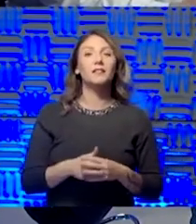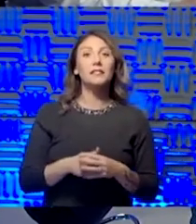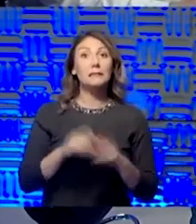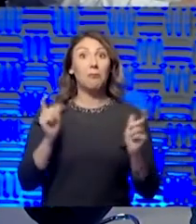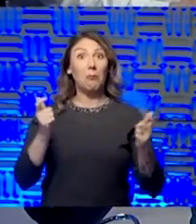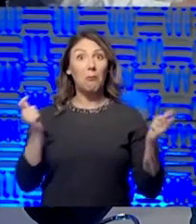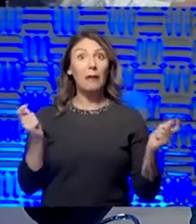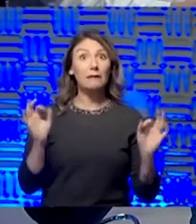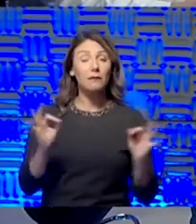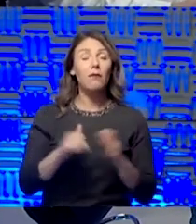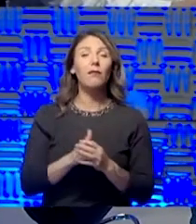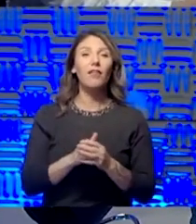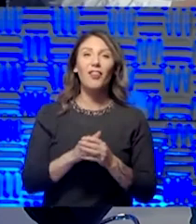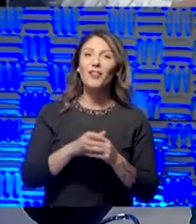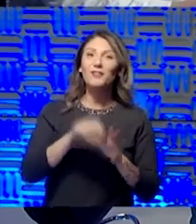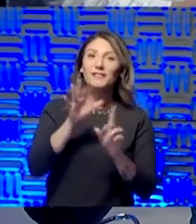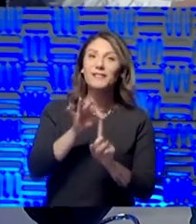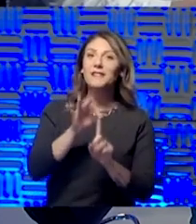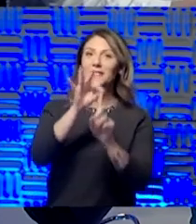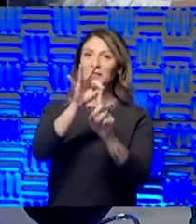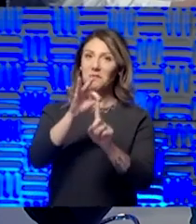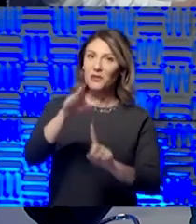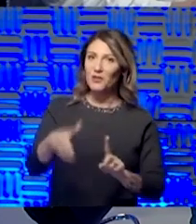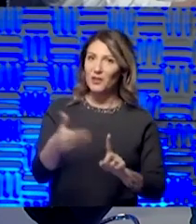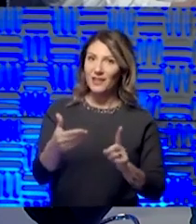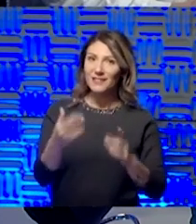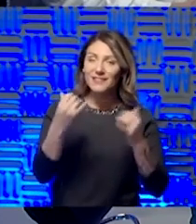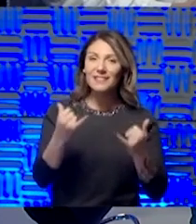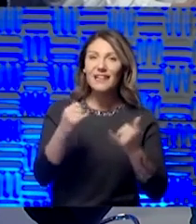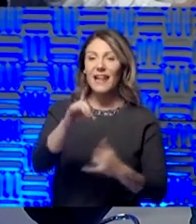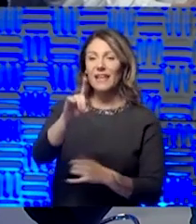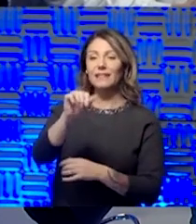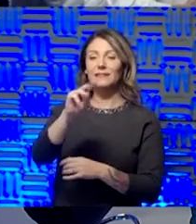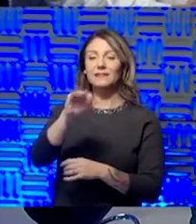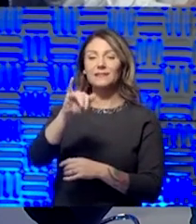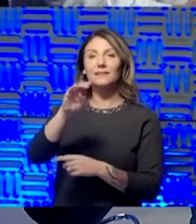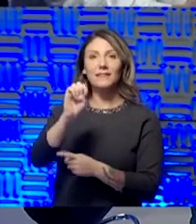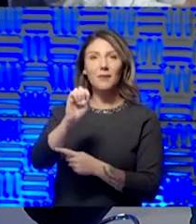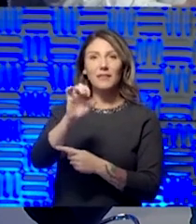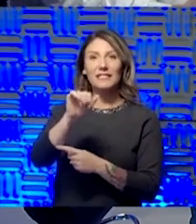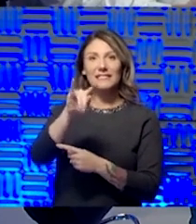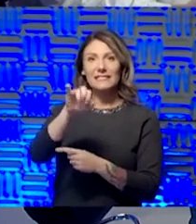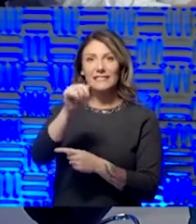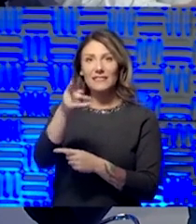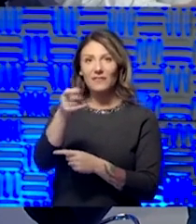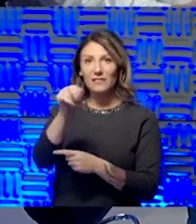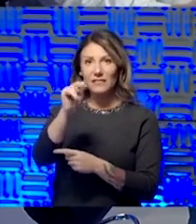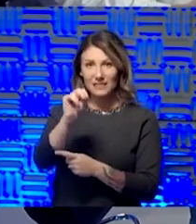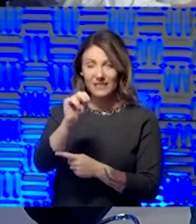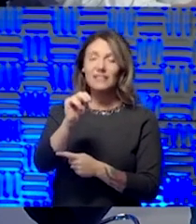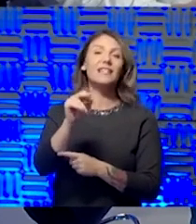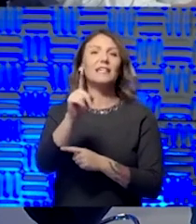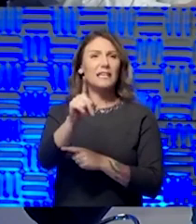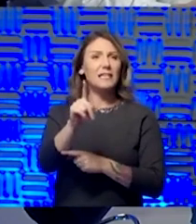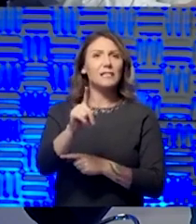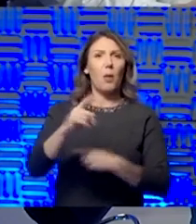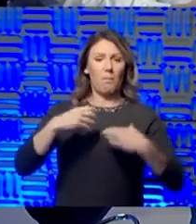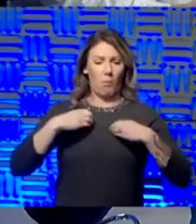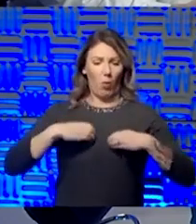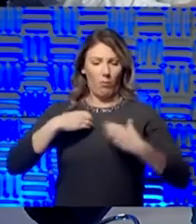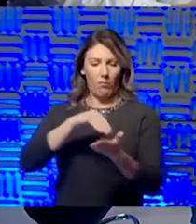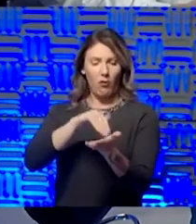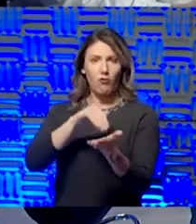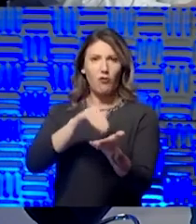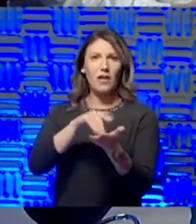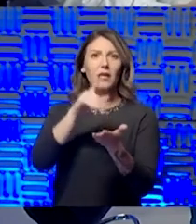also have a special guest today, Damien Stevens, a pulmonary critical care physician, one of my partners, actually, who went out to New York